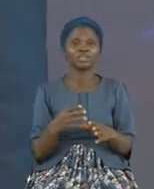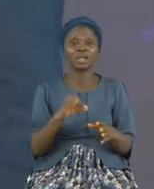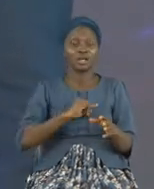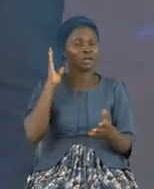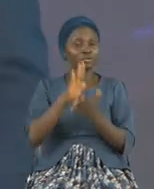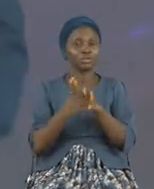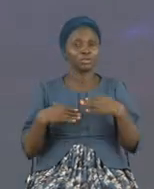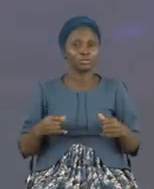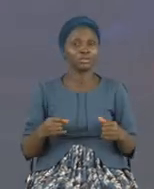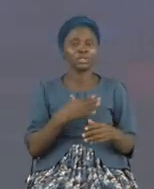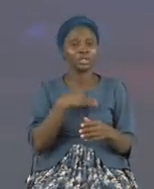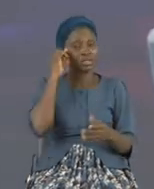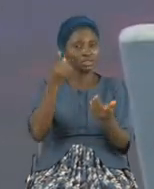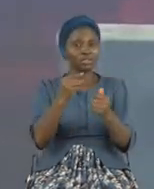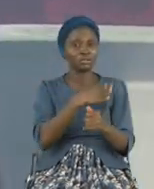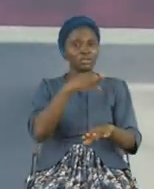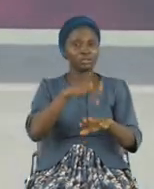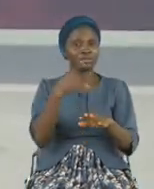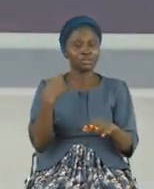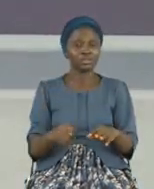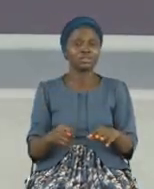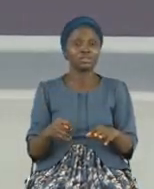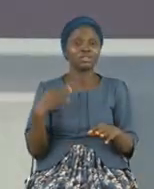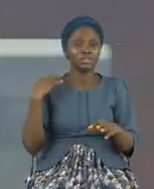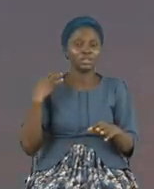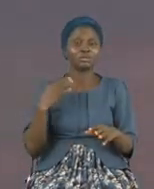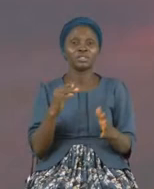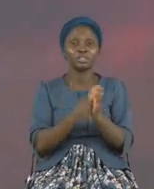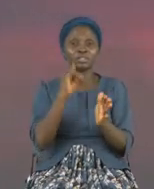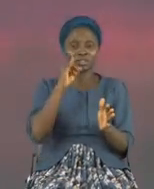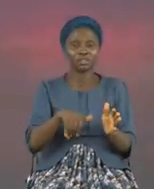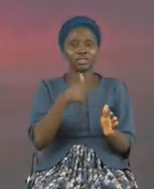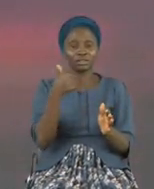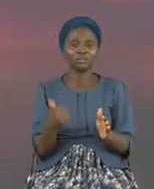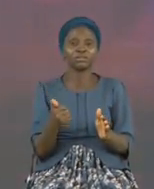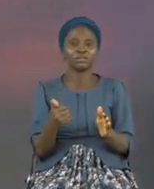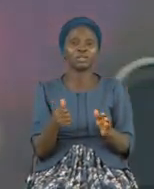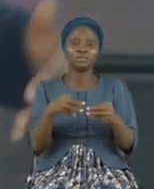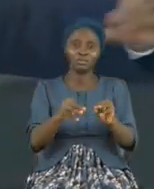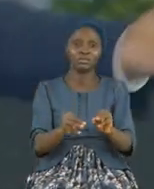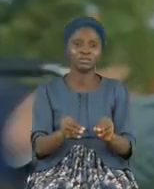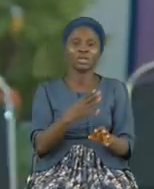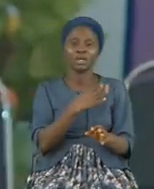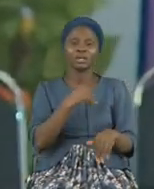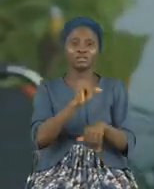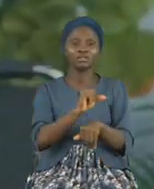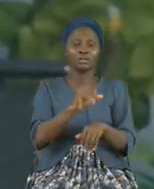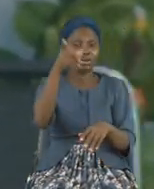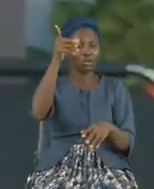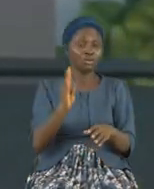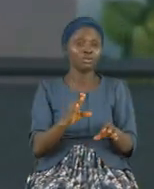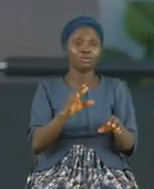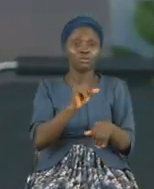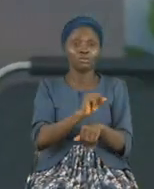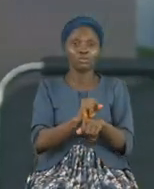touched his garment. That's another method. And God worked special miracles by Paul the apostle, and handkerchiefs and aprons were